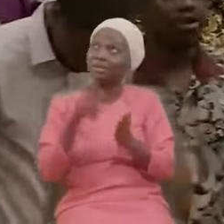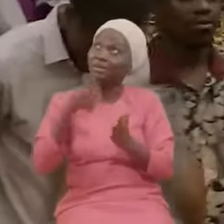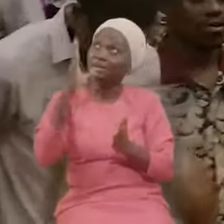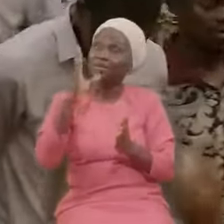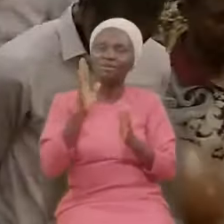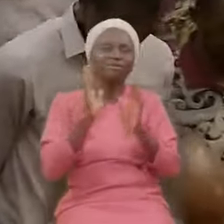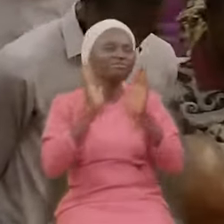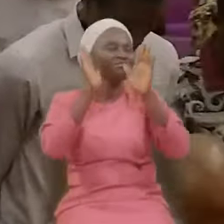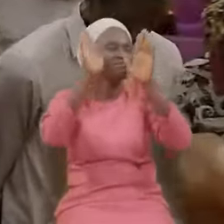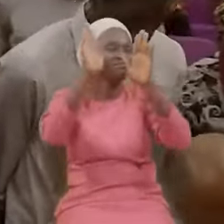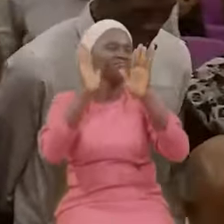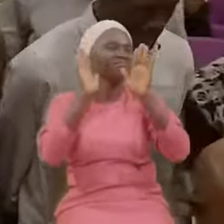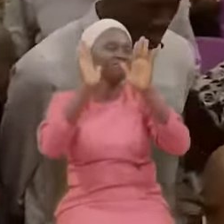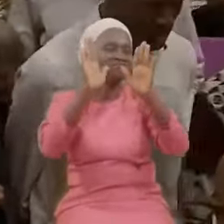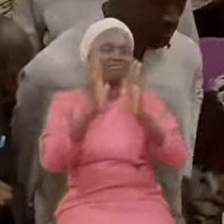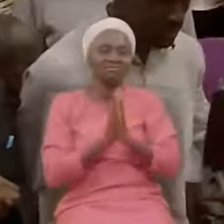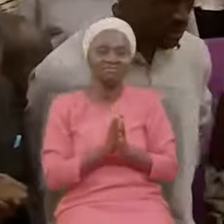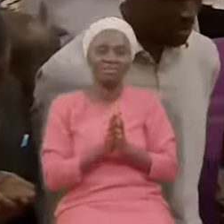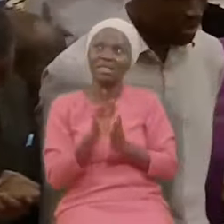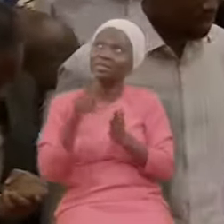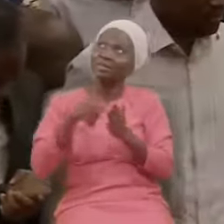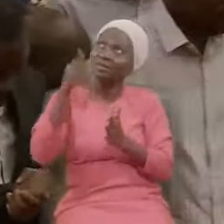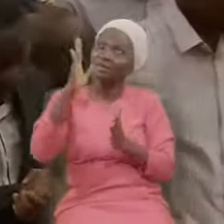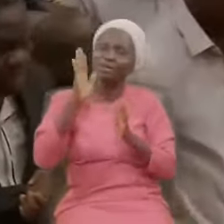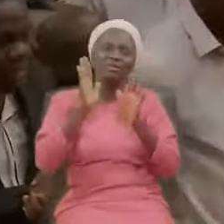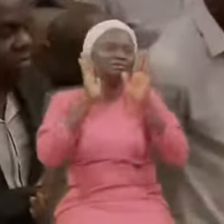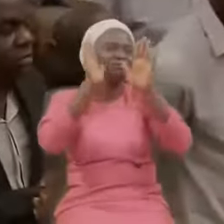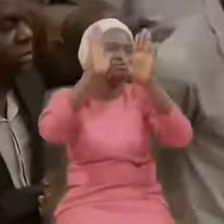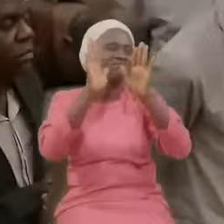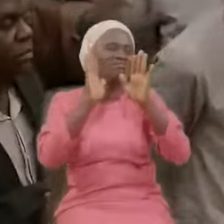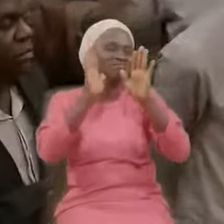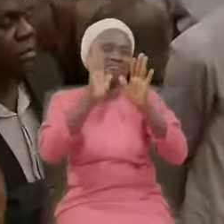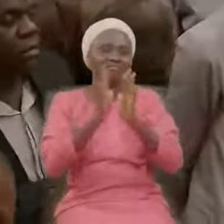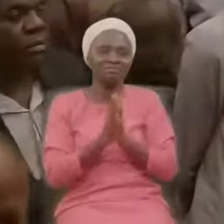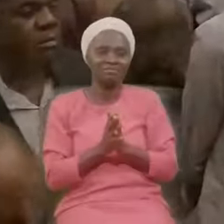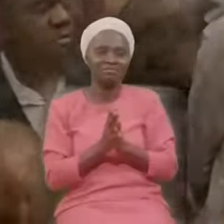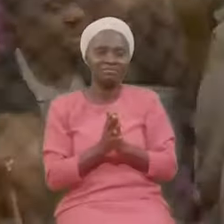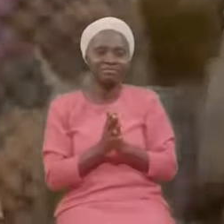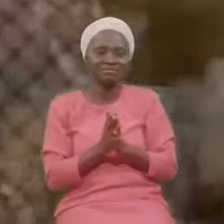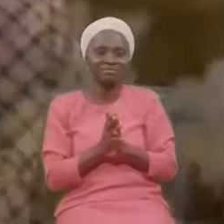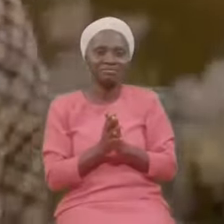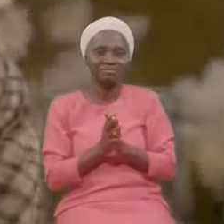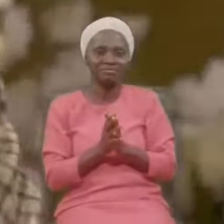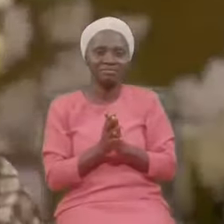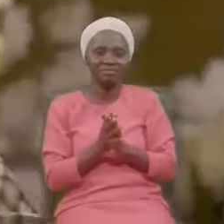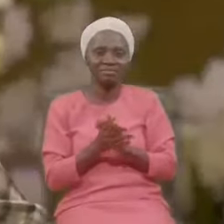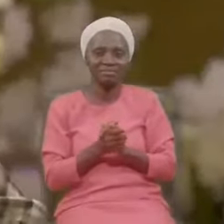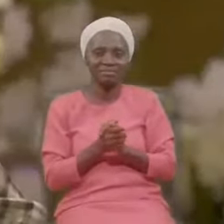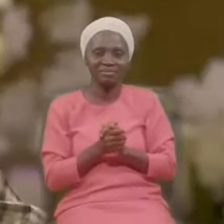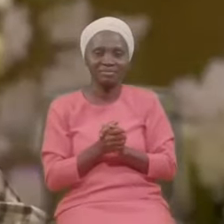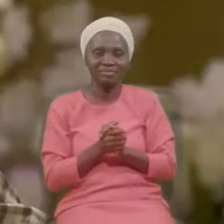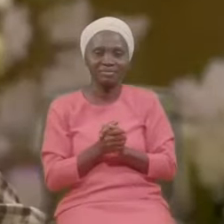wonderful. This God is marvelous. He has started with us this year.